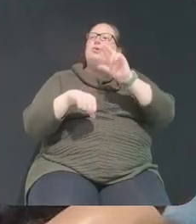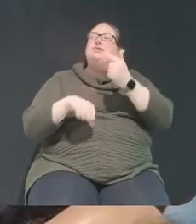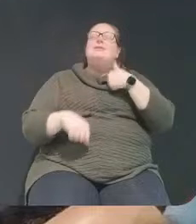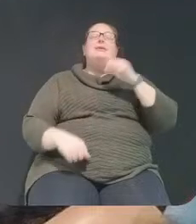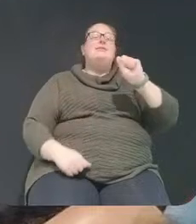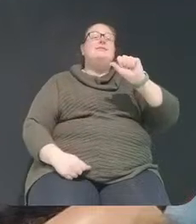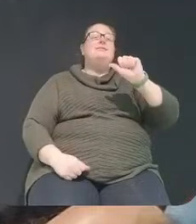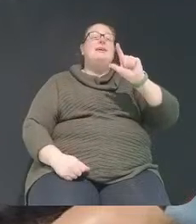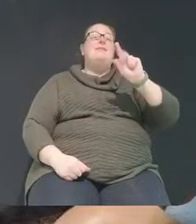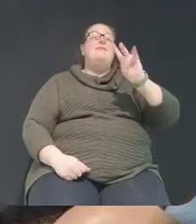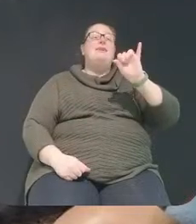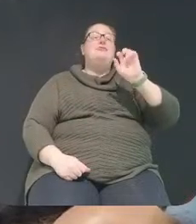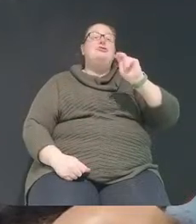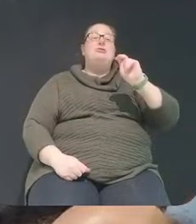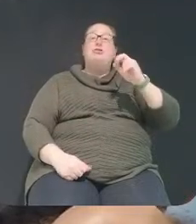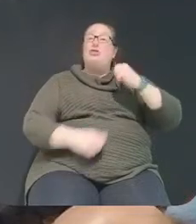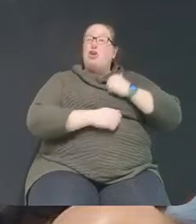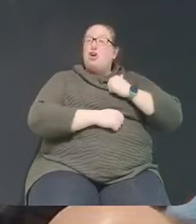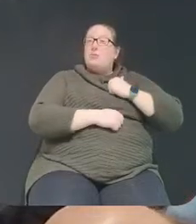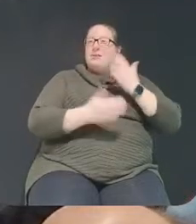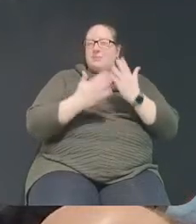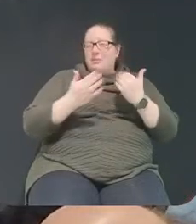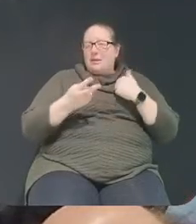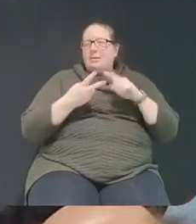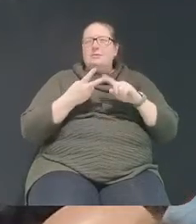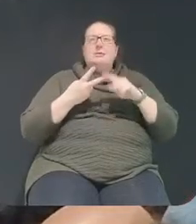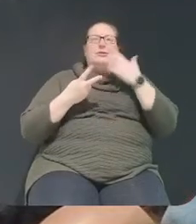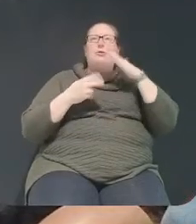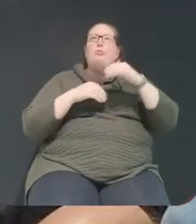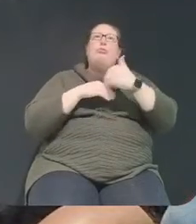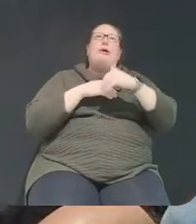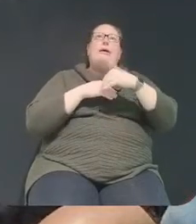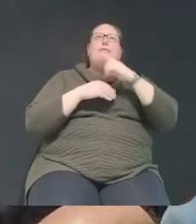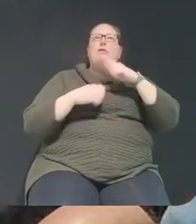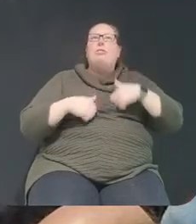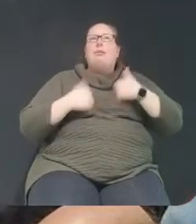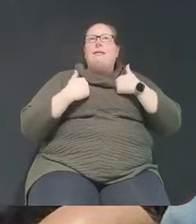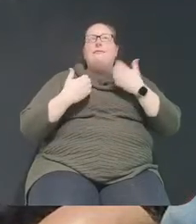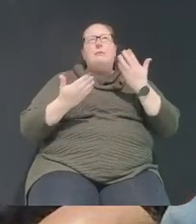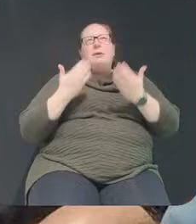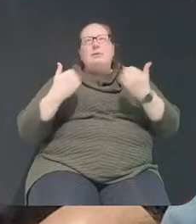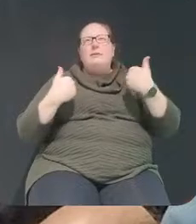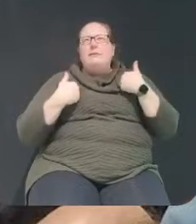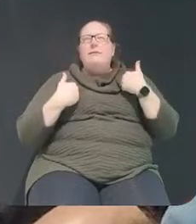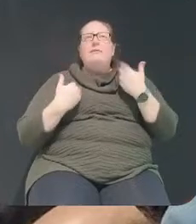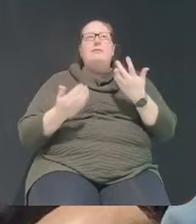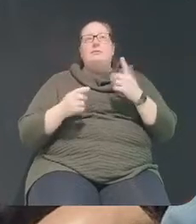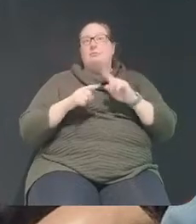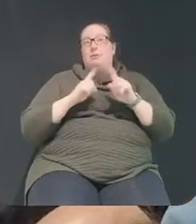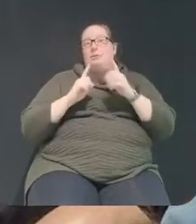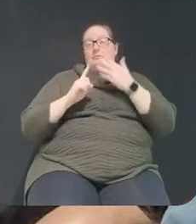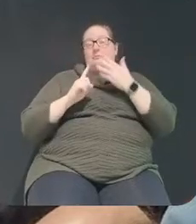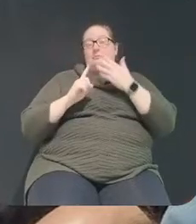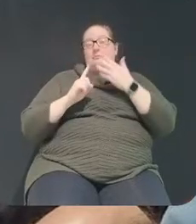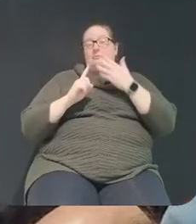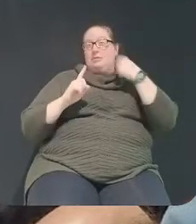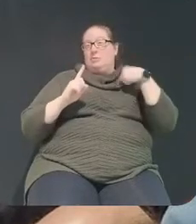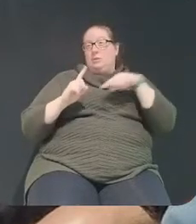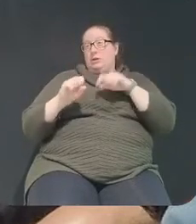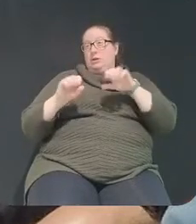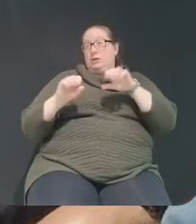have records. You know, I don't know about Bread for Life and some of the other ones. I mean, the best we can do is sort of the